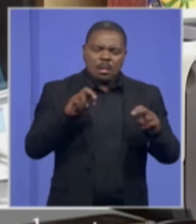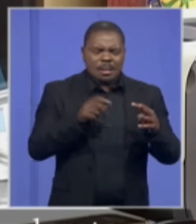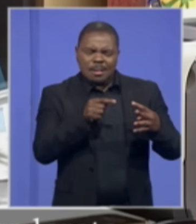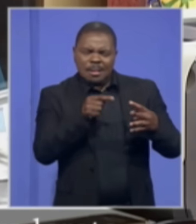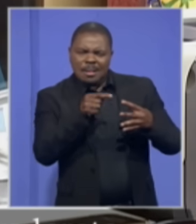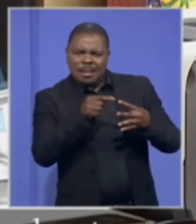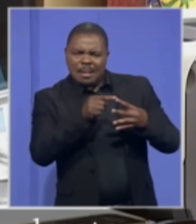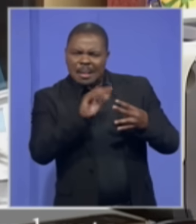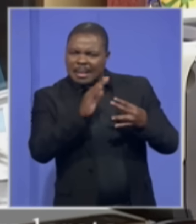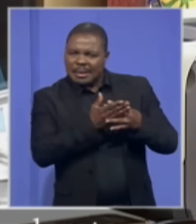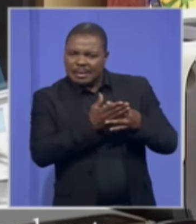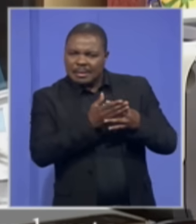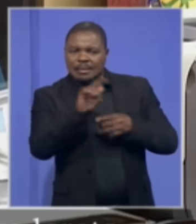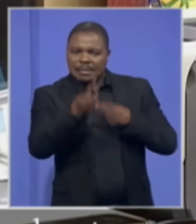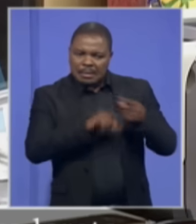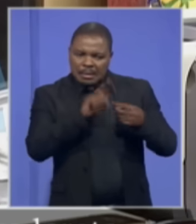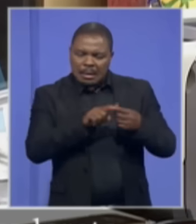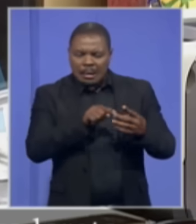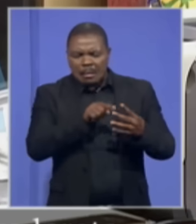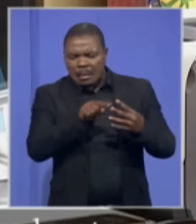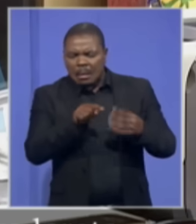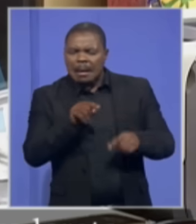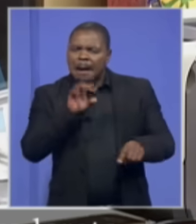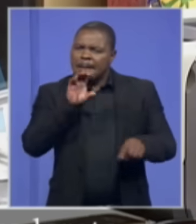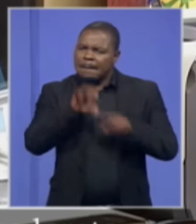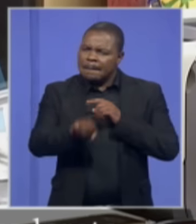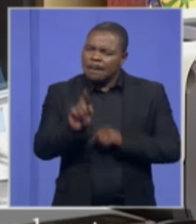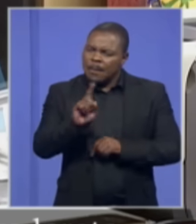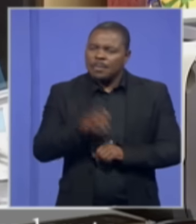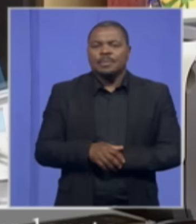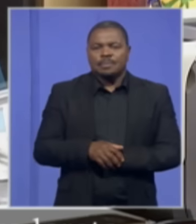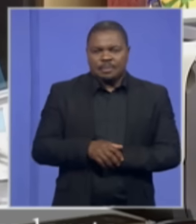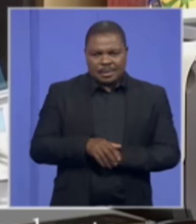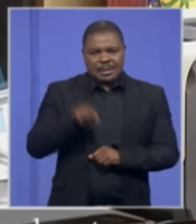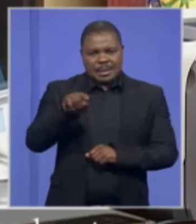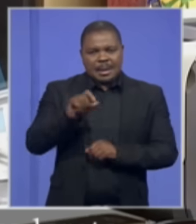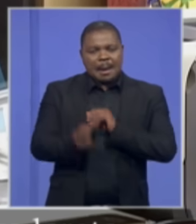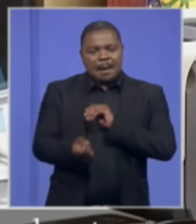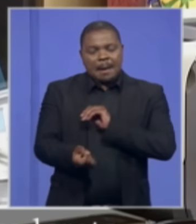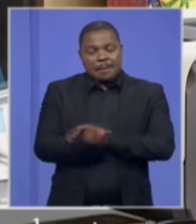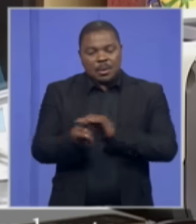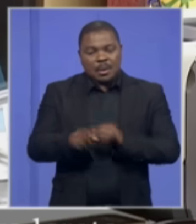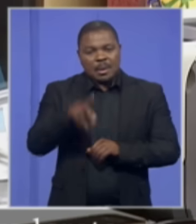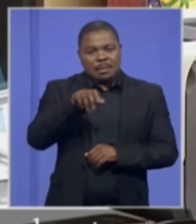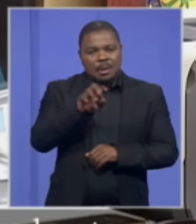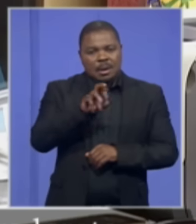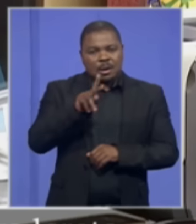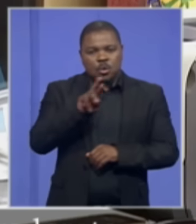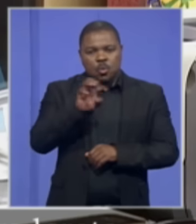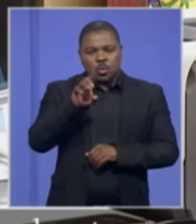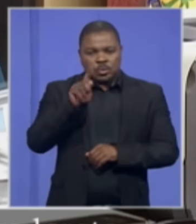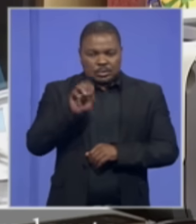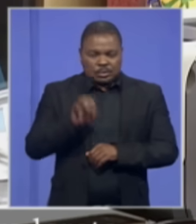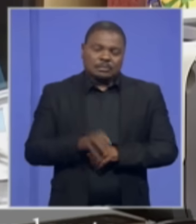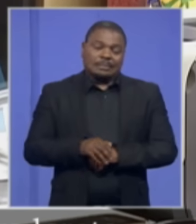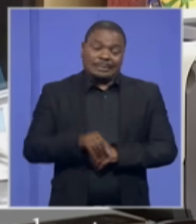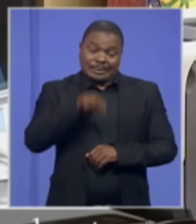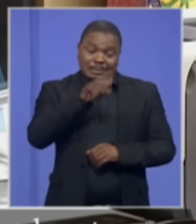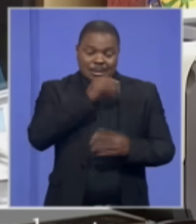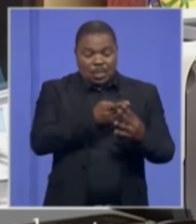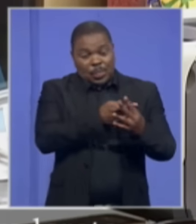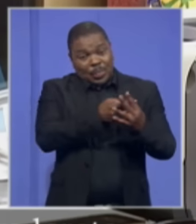Kagisano ba ile ba lemoha hore hantlentle etsa etse ka sebakeng sa Park Road. Ka mantswe mang bone ba tsona kaofela